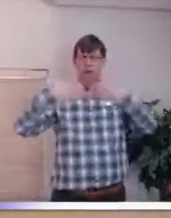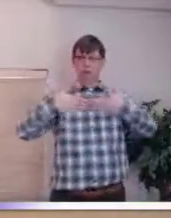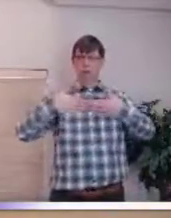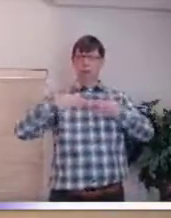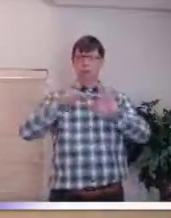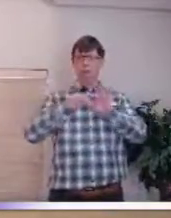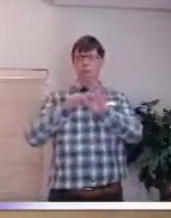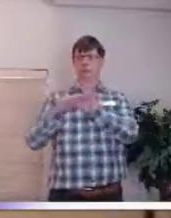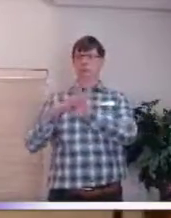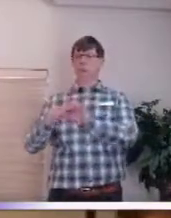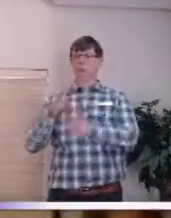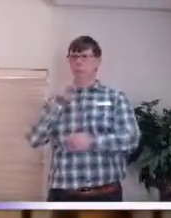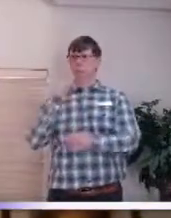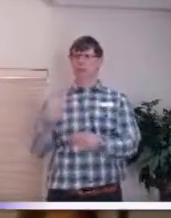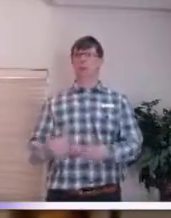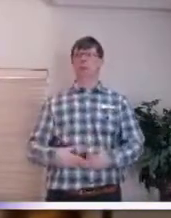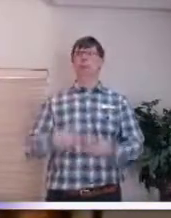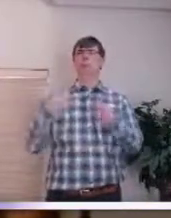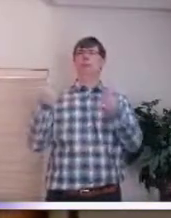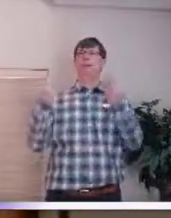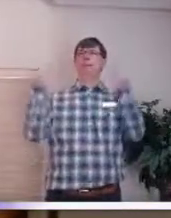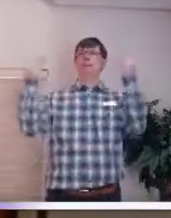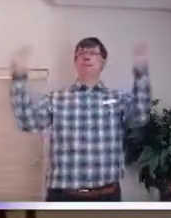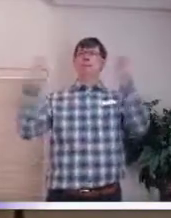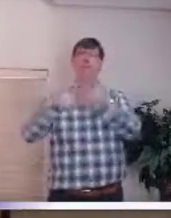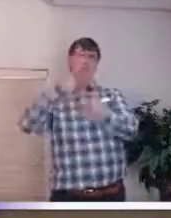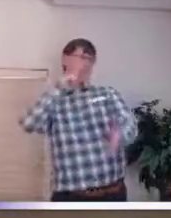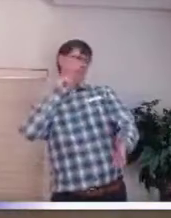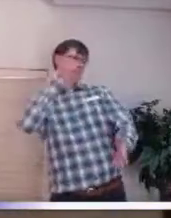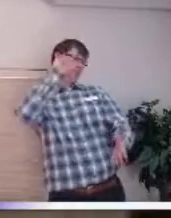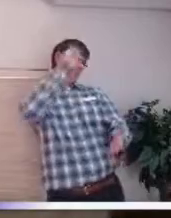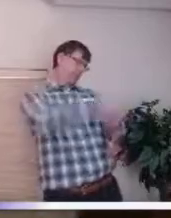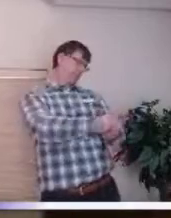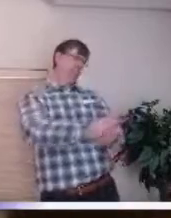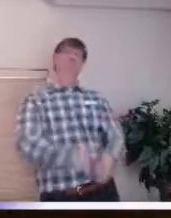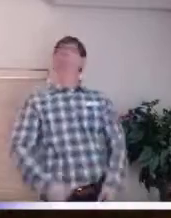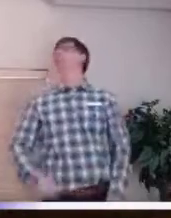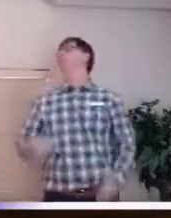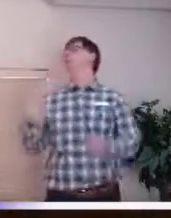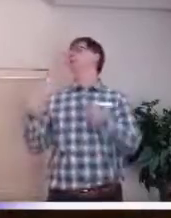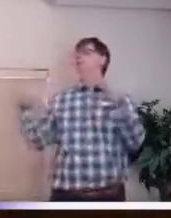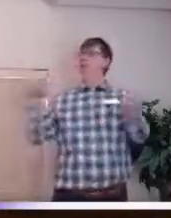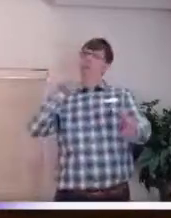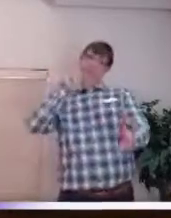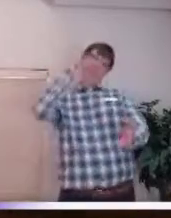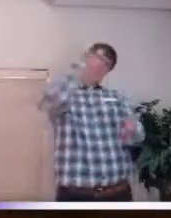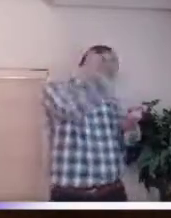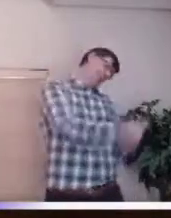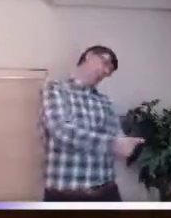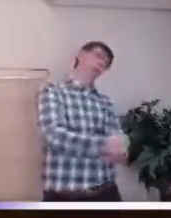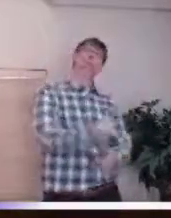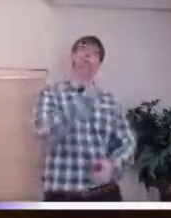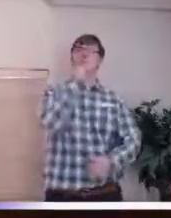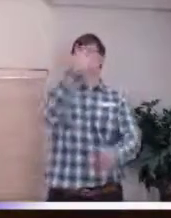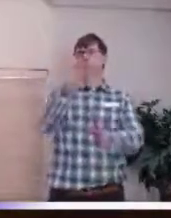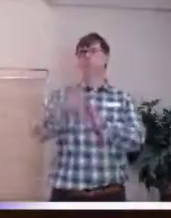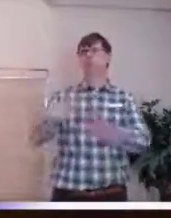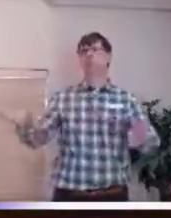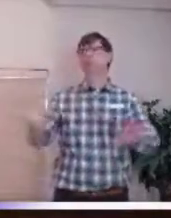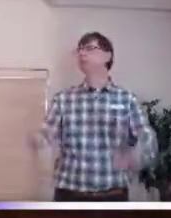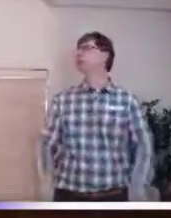thing of increasing authenticity. Increasing authenticity. What does that mean?